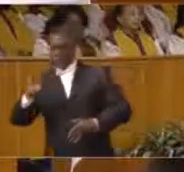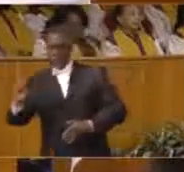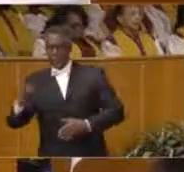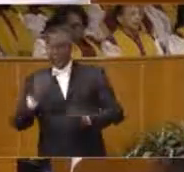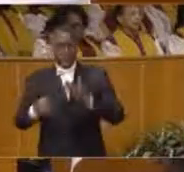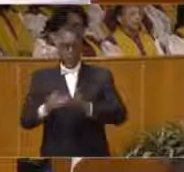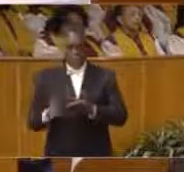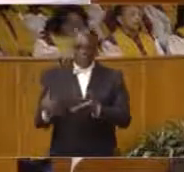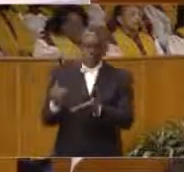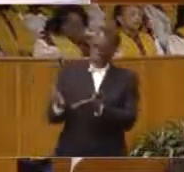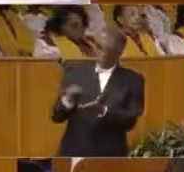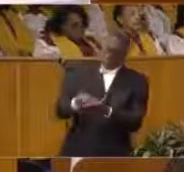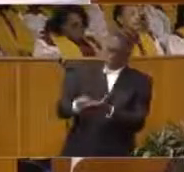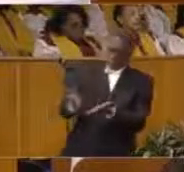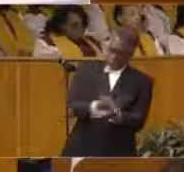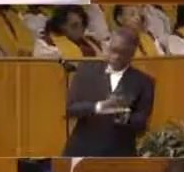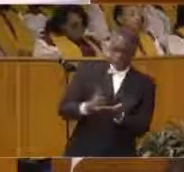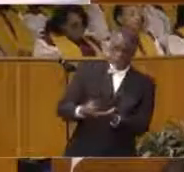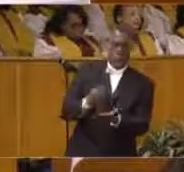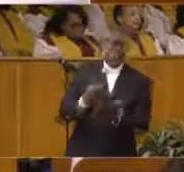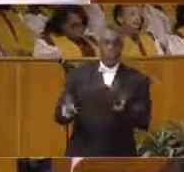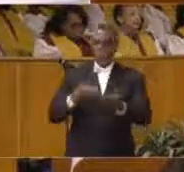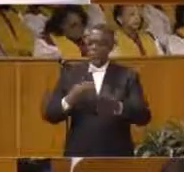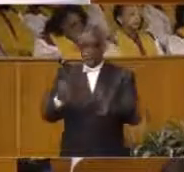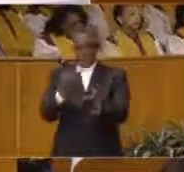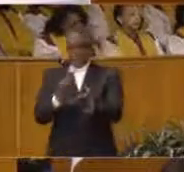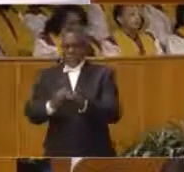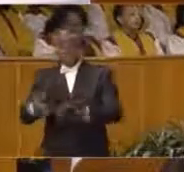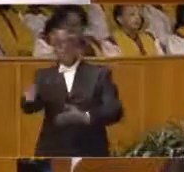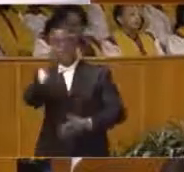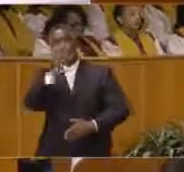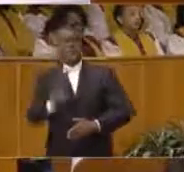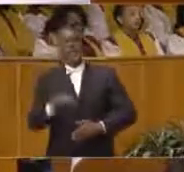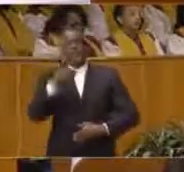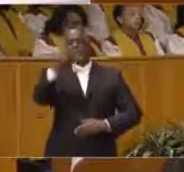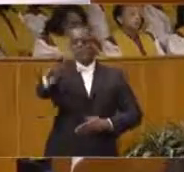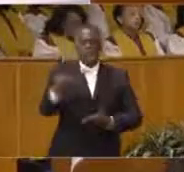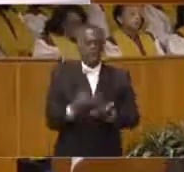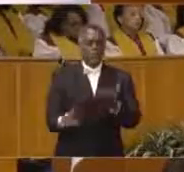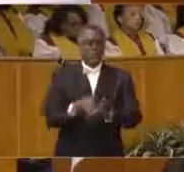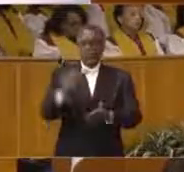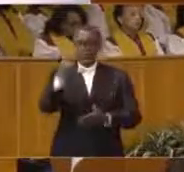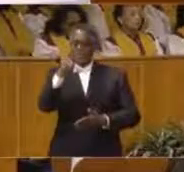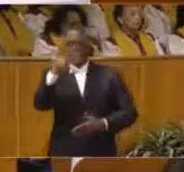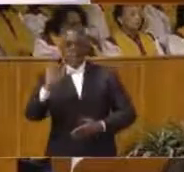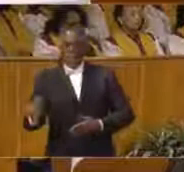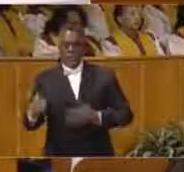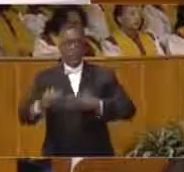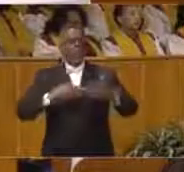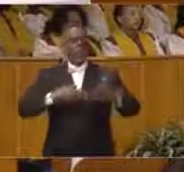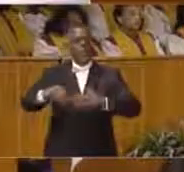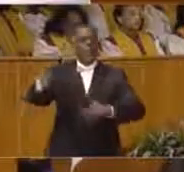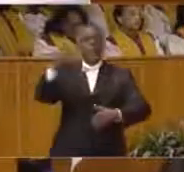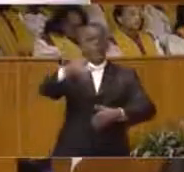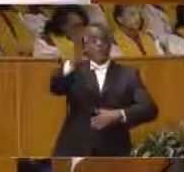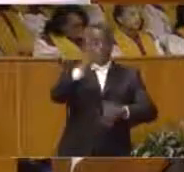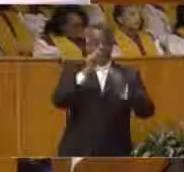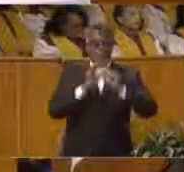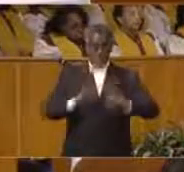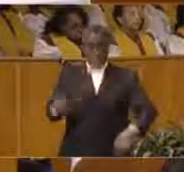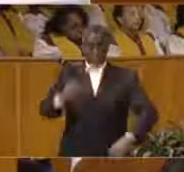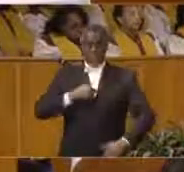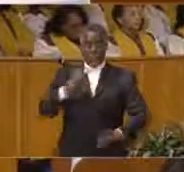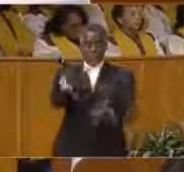whatever income God has given, whatever finances God has given, whatever salary God has given. Whenever God has blessed